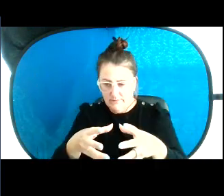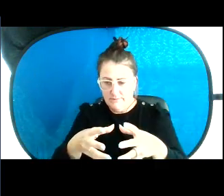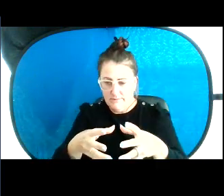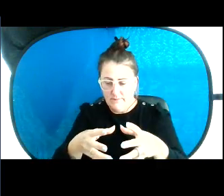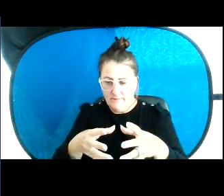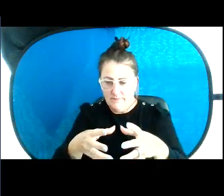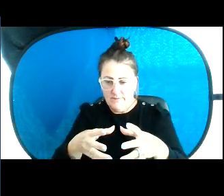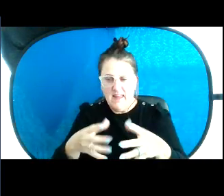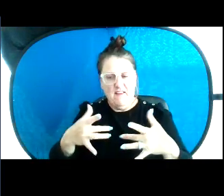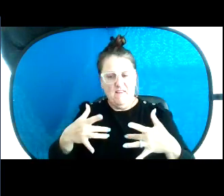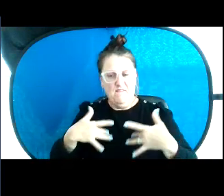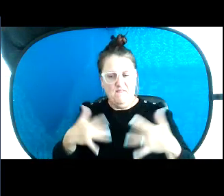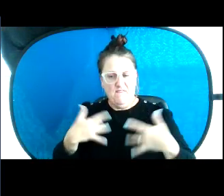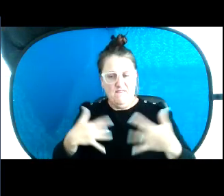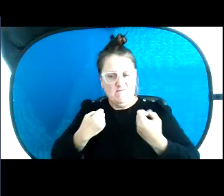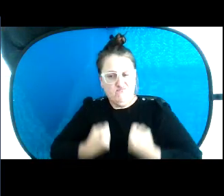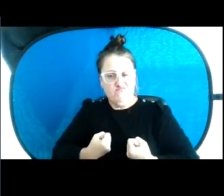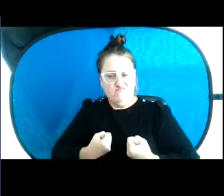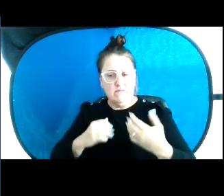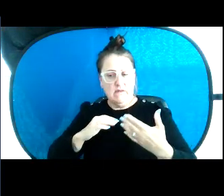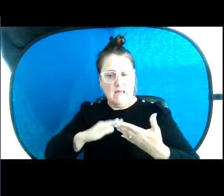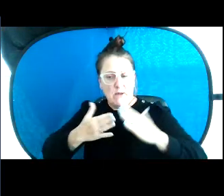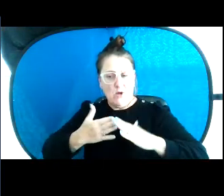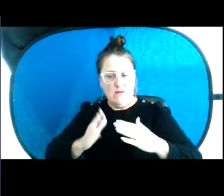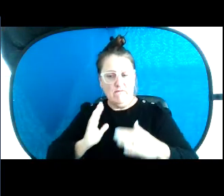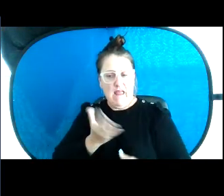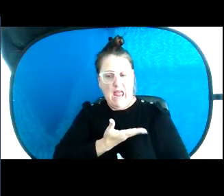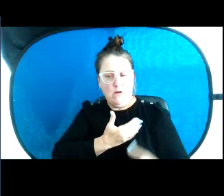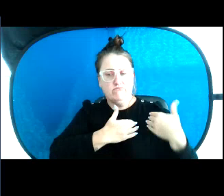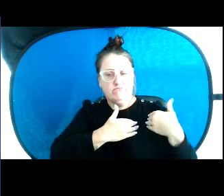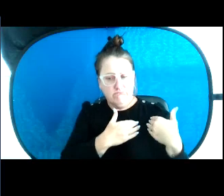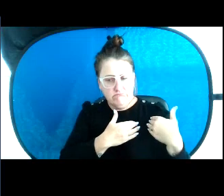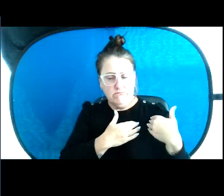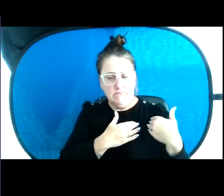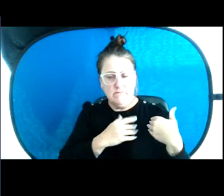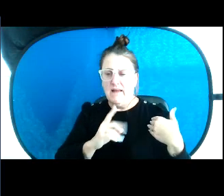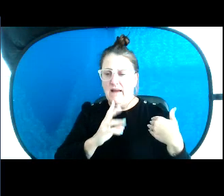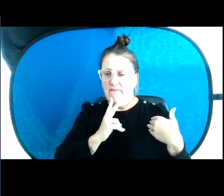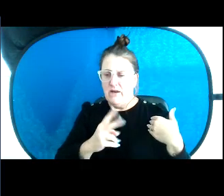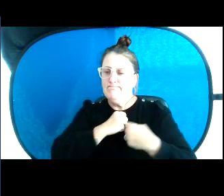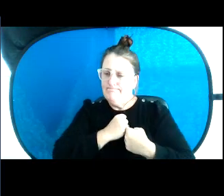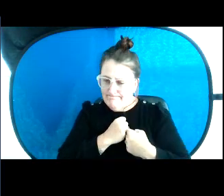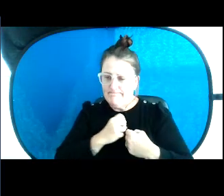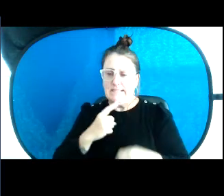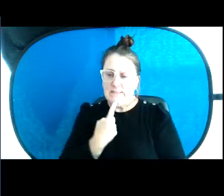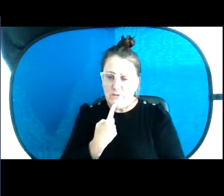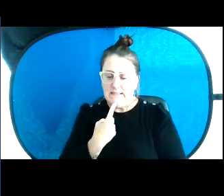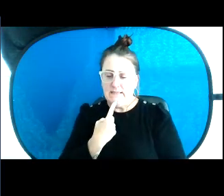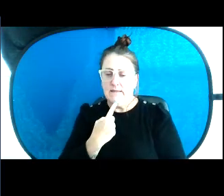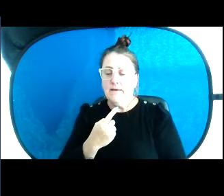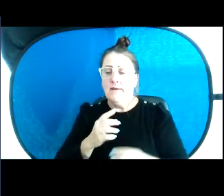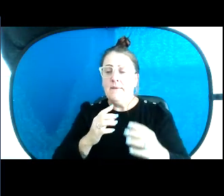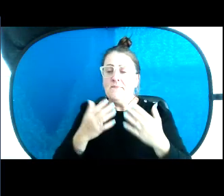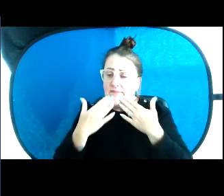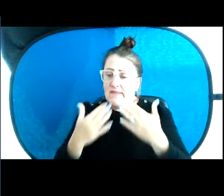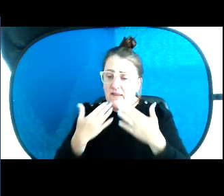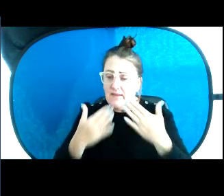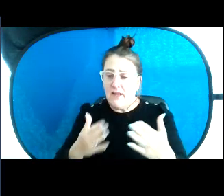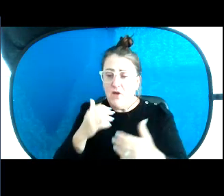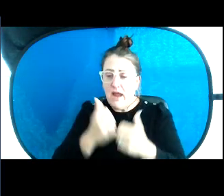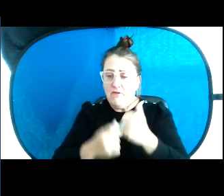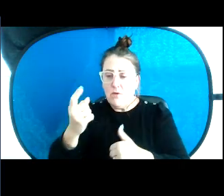sense of community. That's our responsibility, and certainly take that seriously. Thank you to all of those who put this on today.